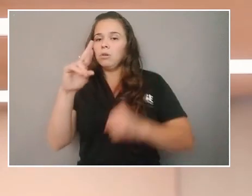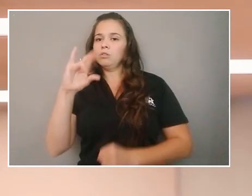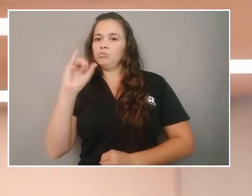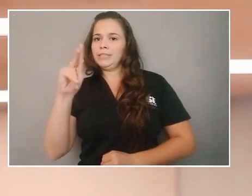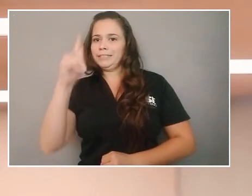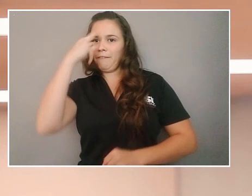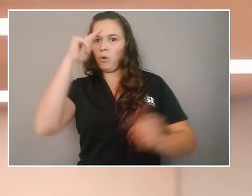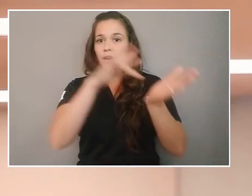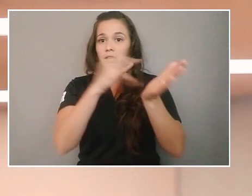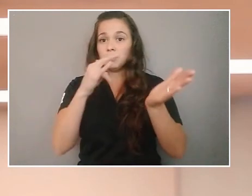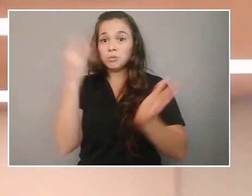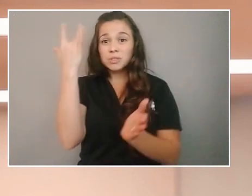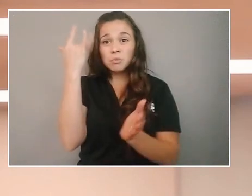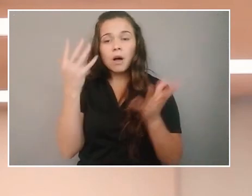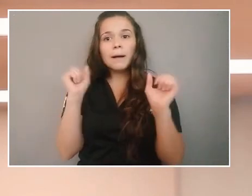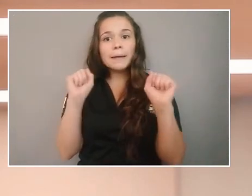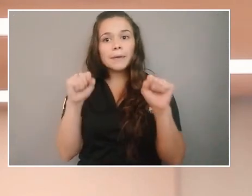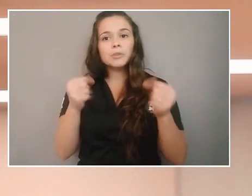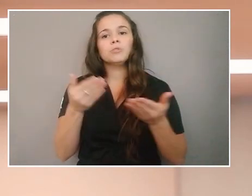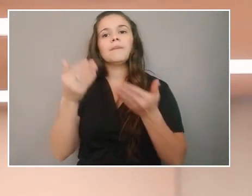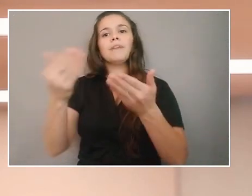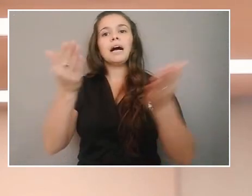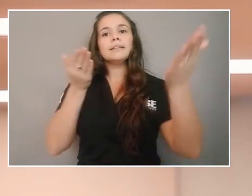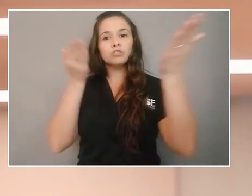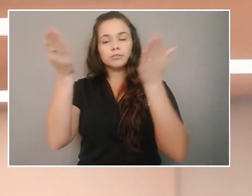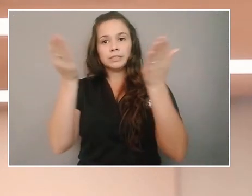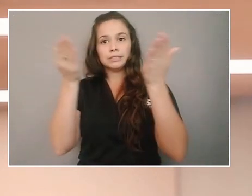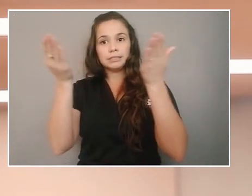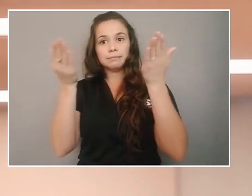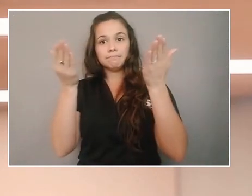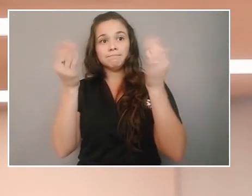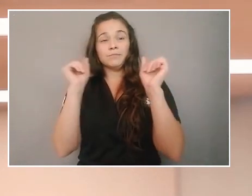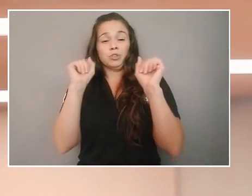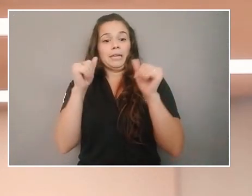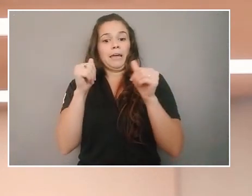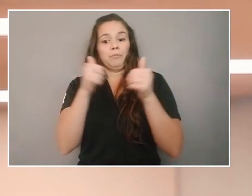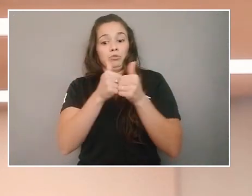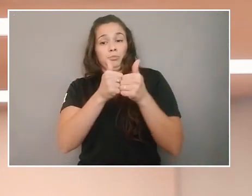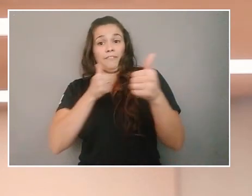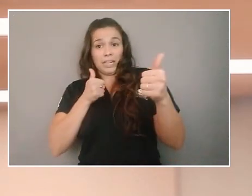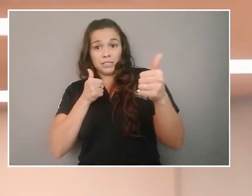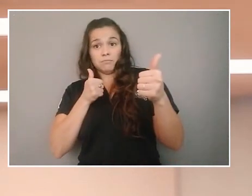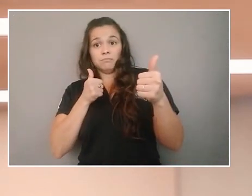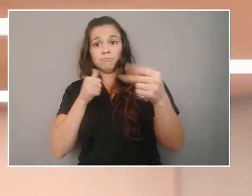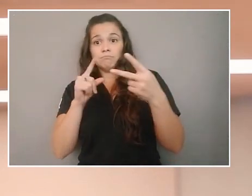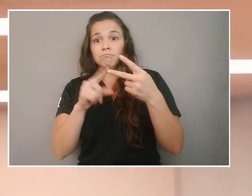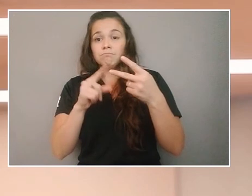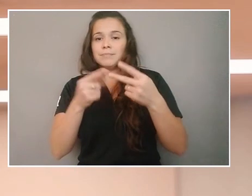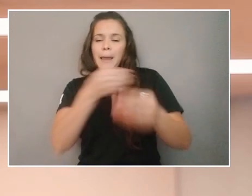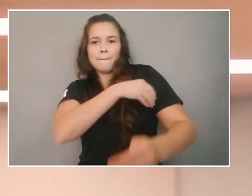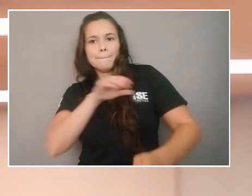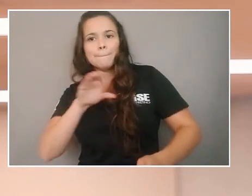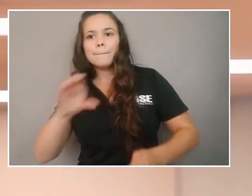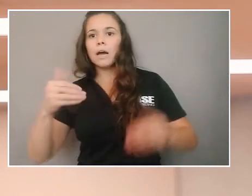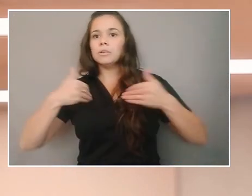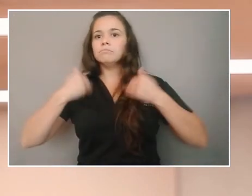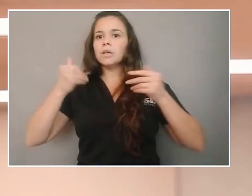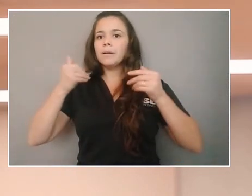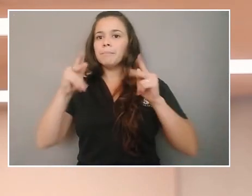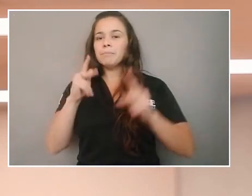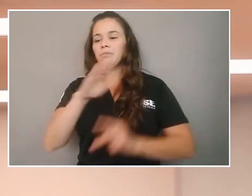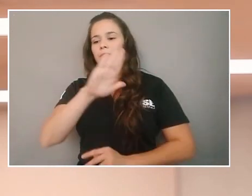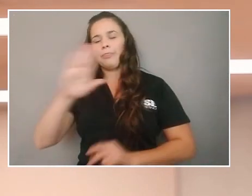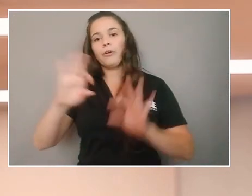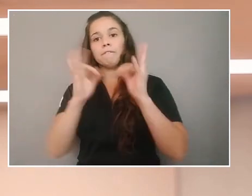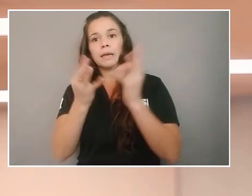provide services as a form of prevention and to empower youth and their families to recognize